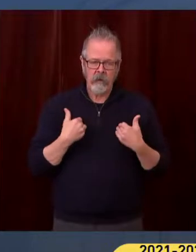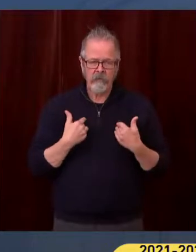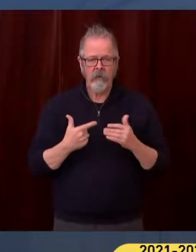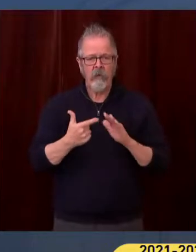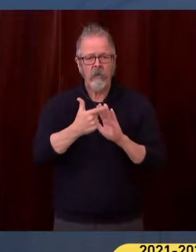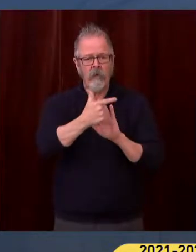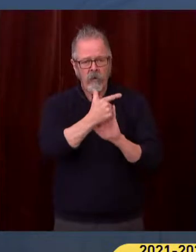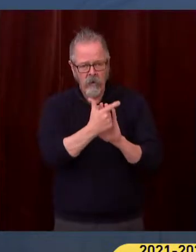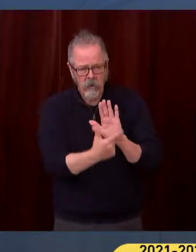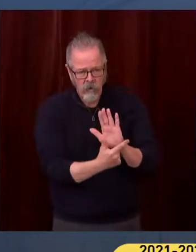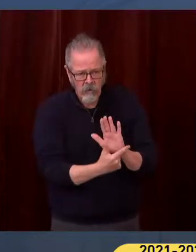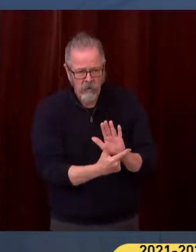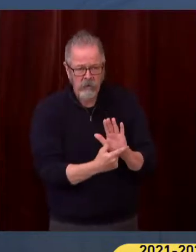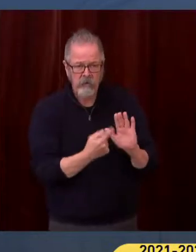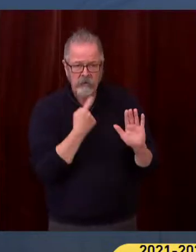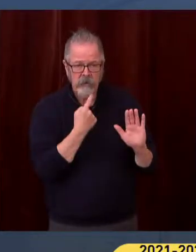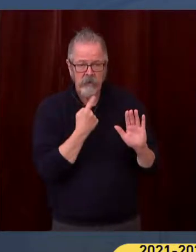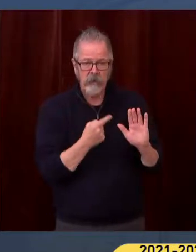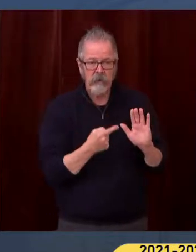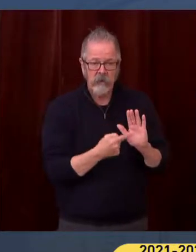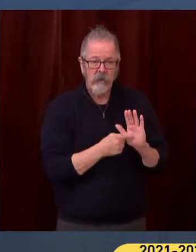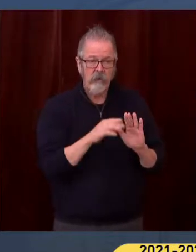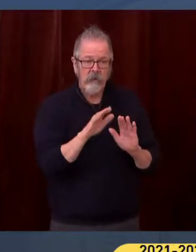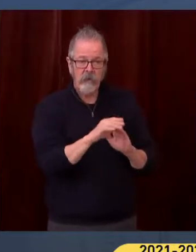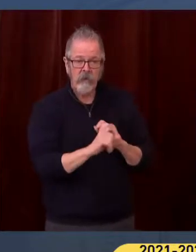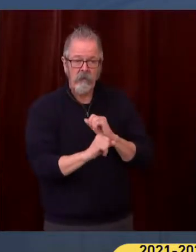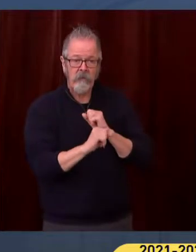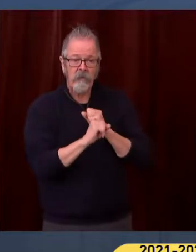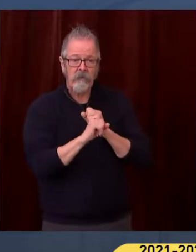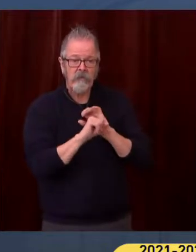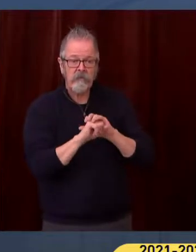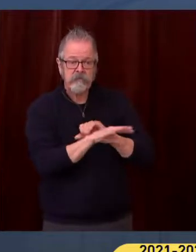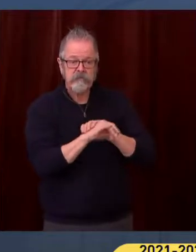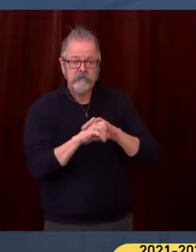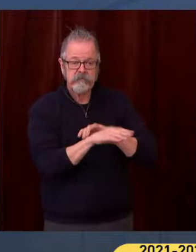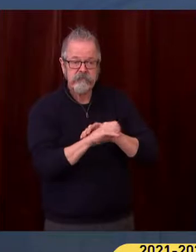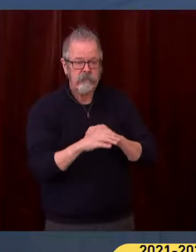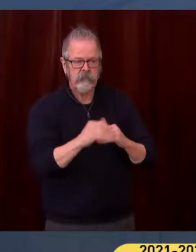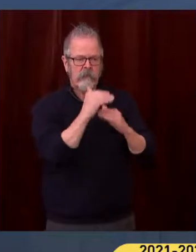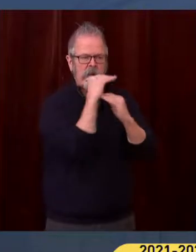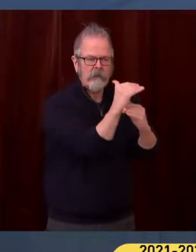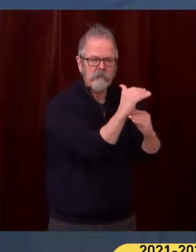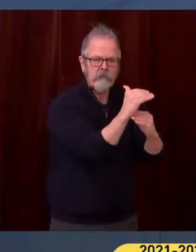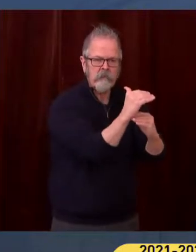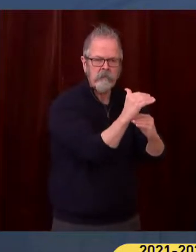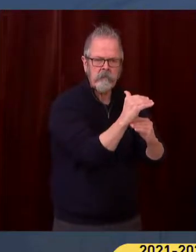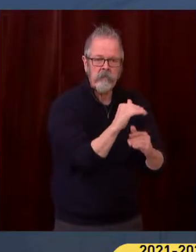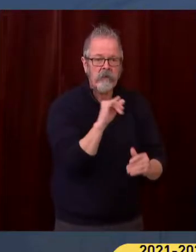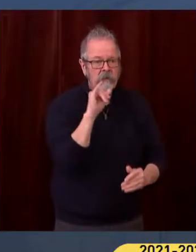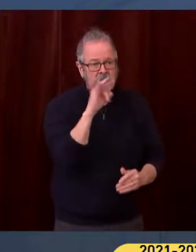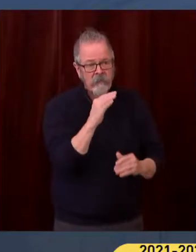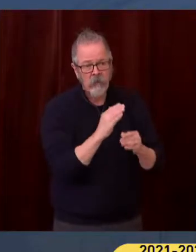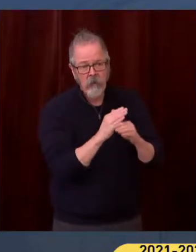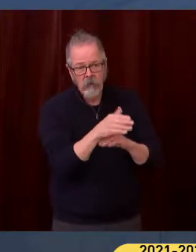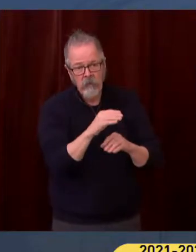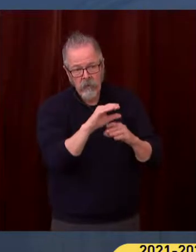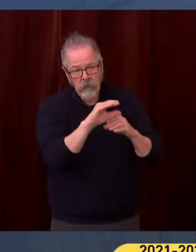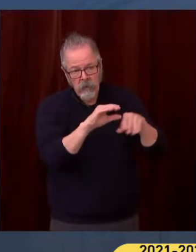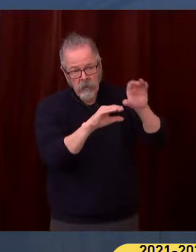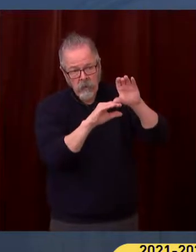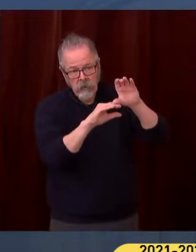would suggest, which is the fundamental goal of this effort. And it is an important part of this package.